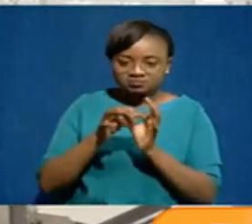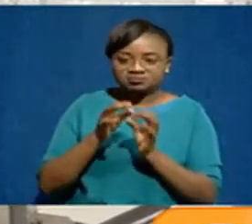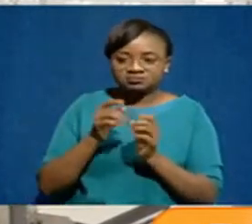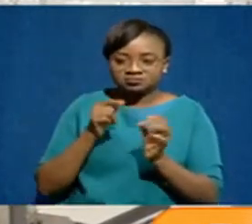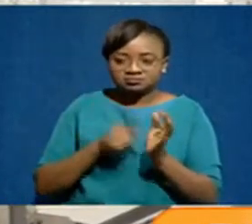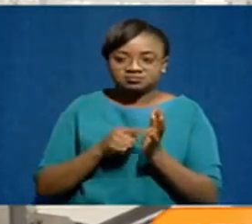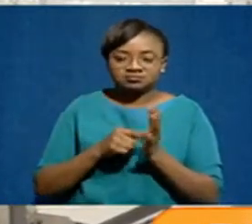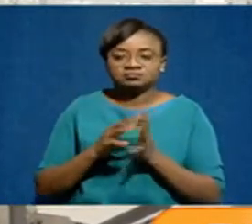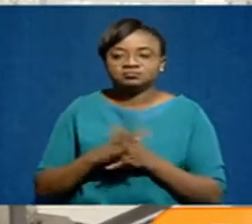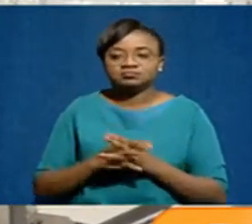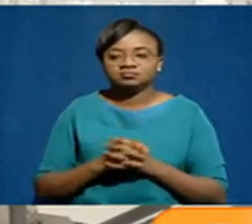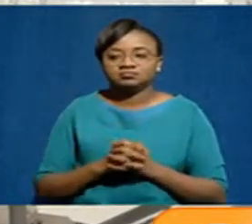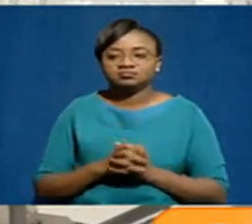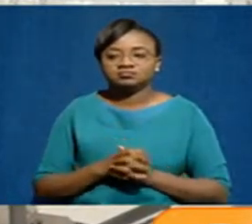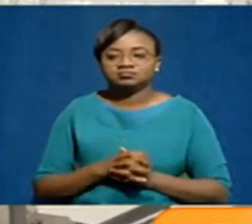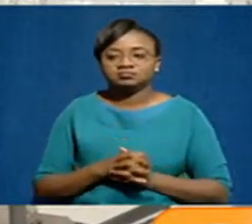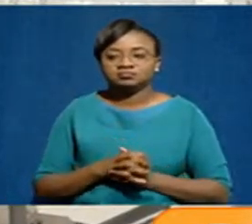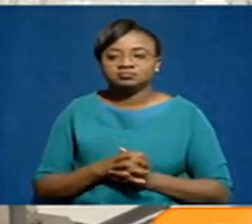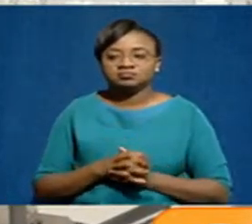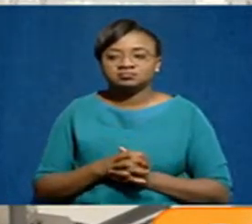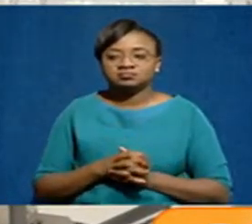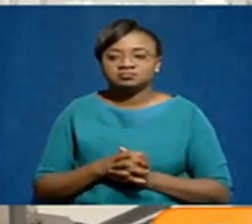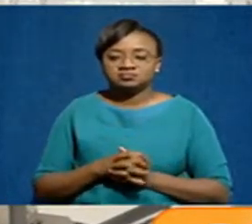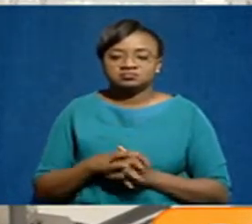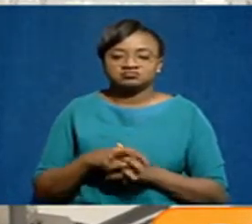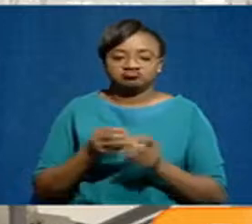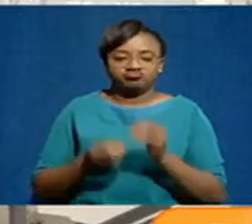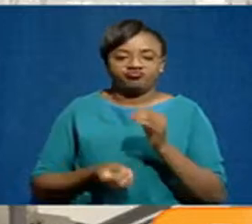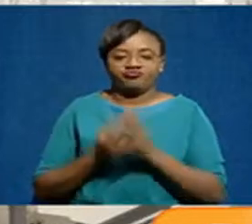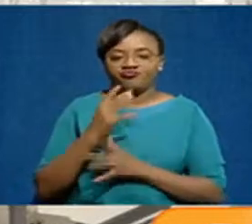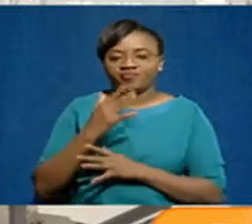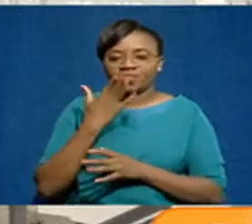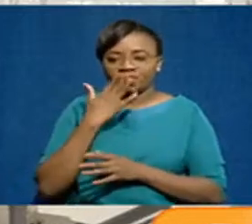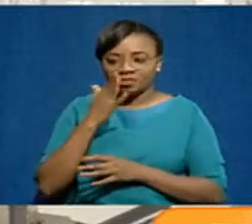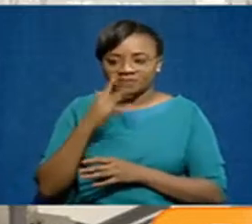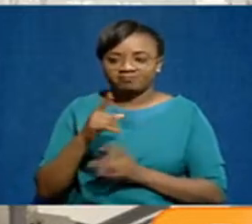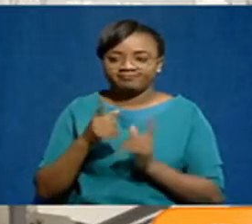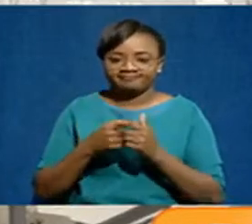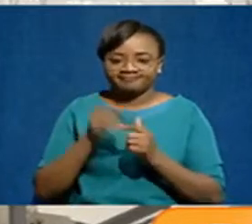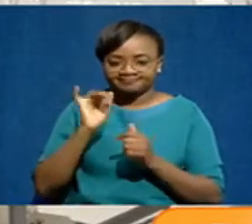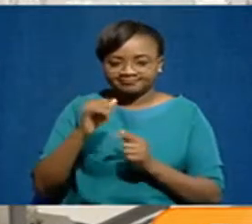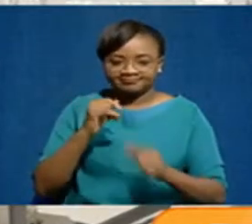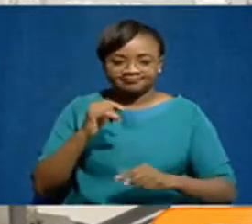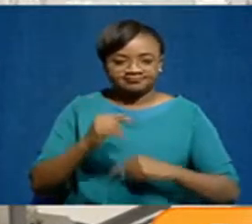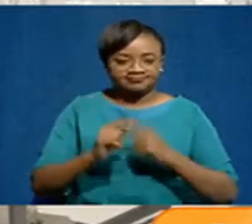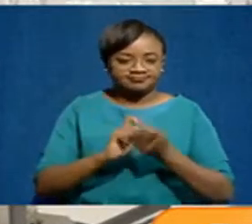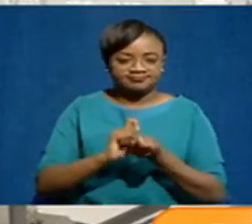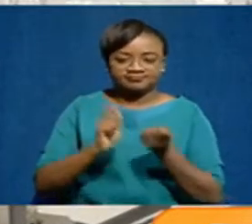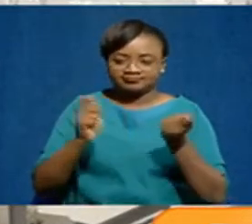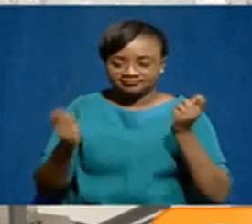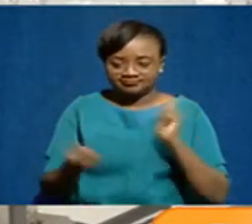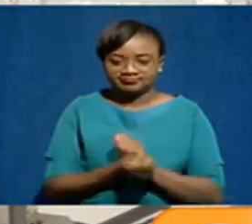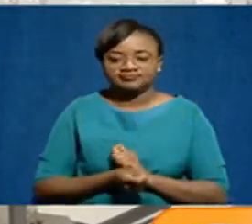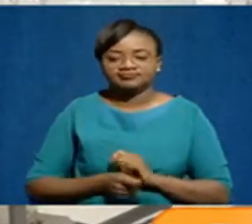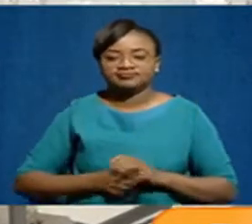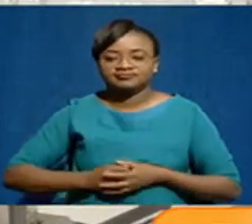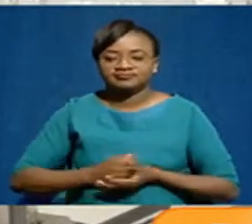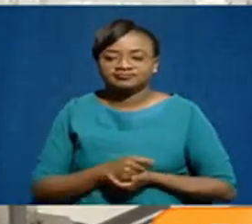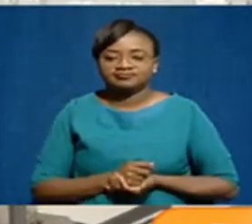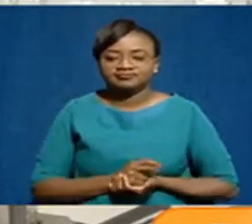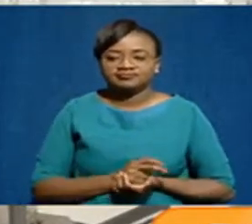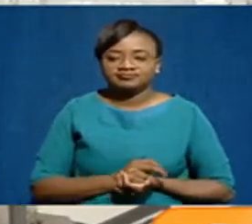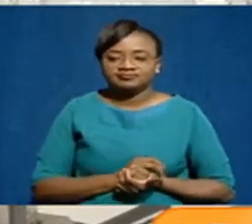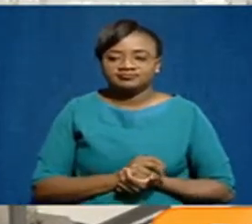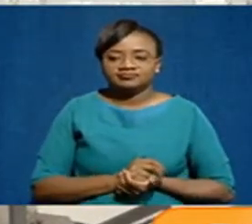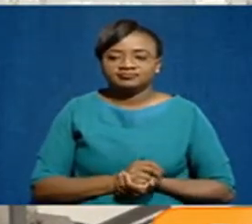and the components inside the filter material form a salt, and then you can easily reverse this salt that has been formed so that